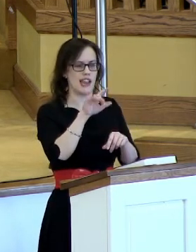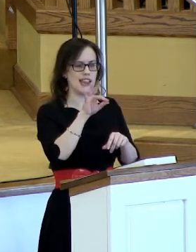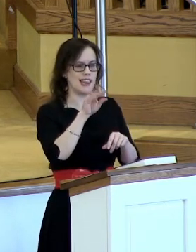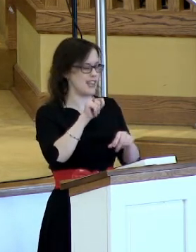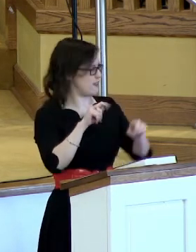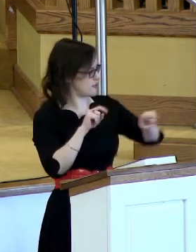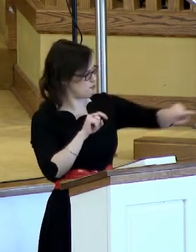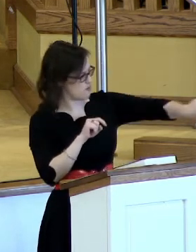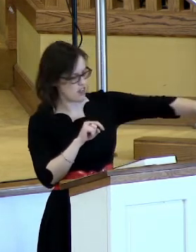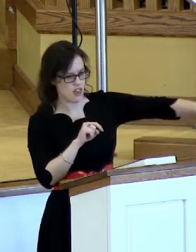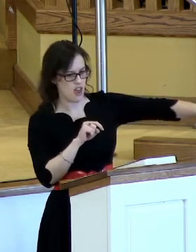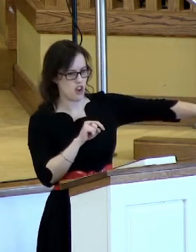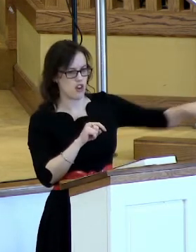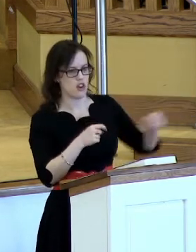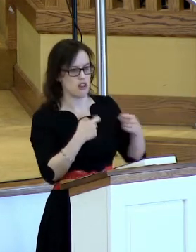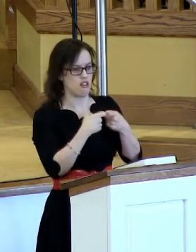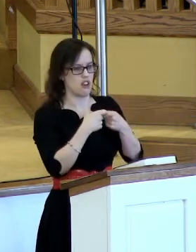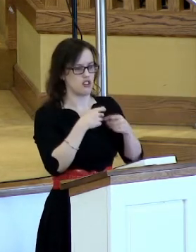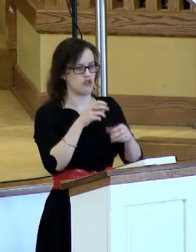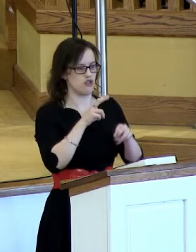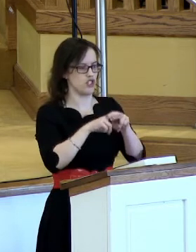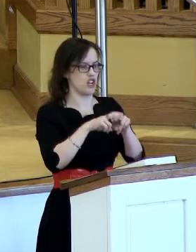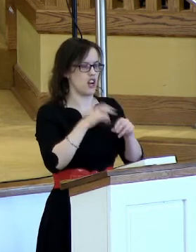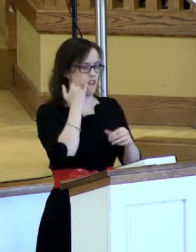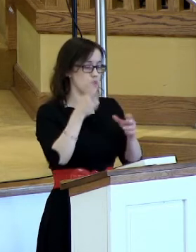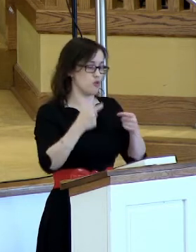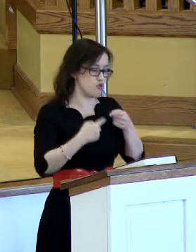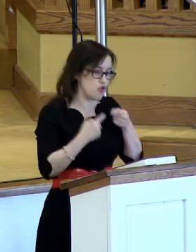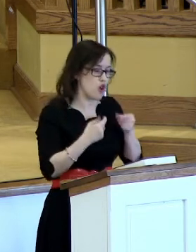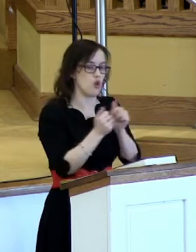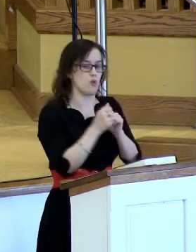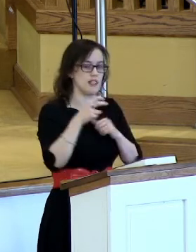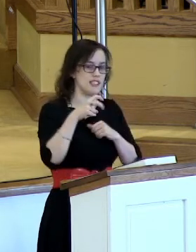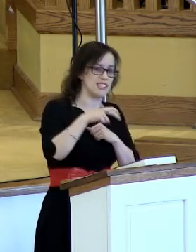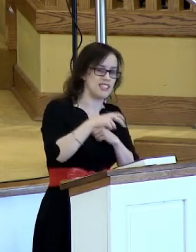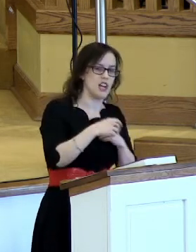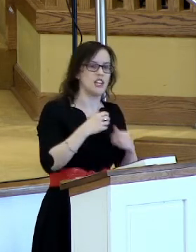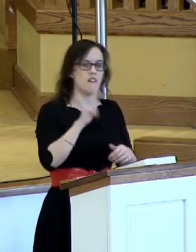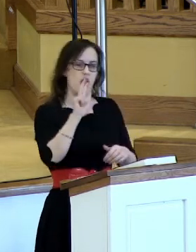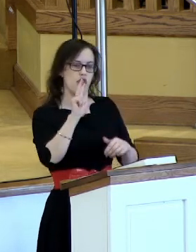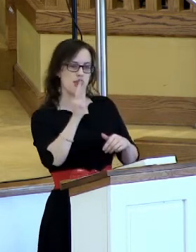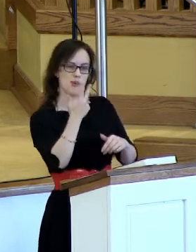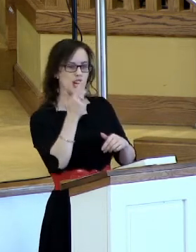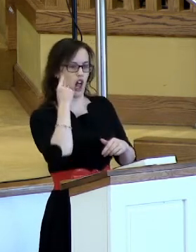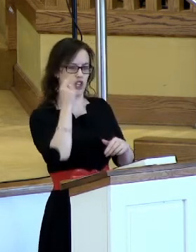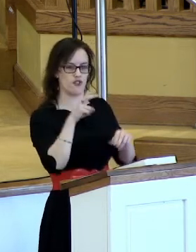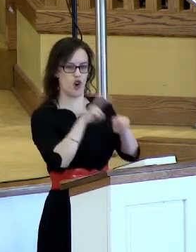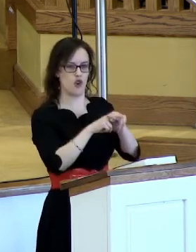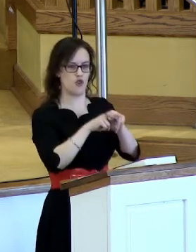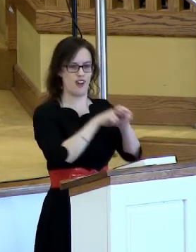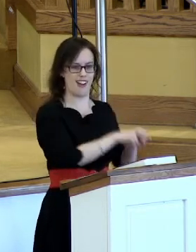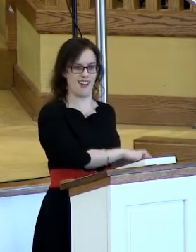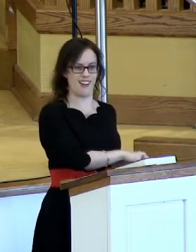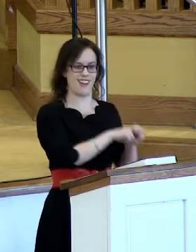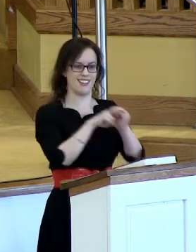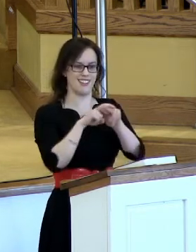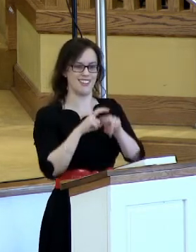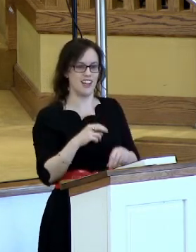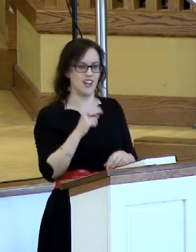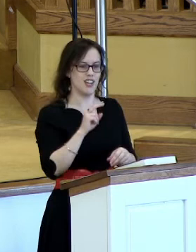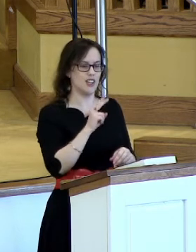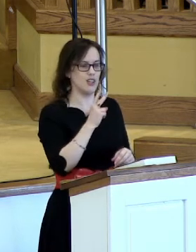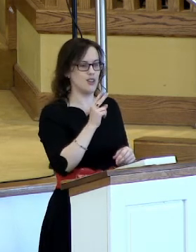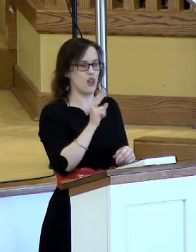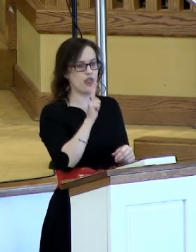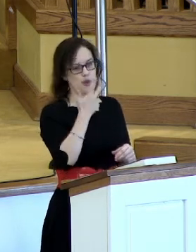down. And for those of you that have a hard time with stairs, they're $3 a ride, all right? It's $3 to get down, $2 to get